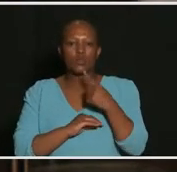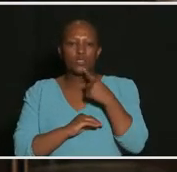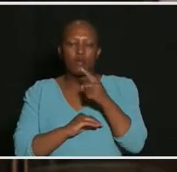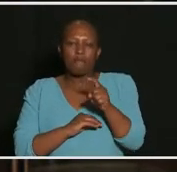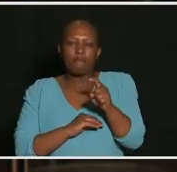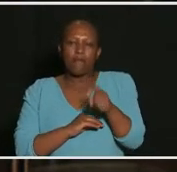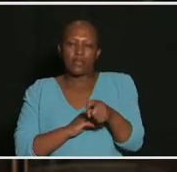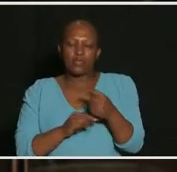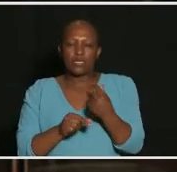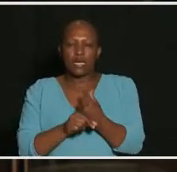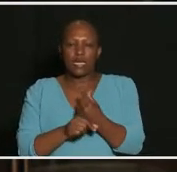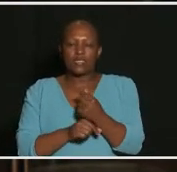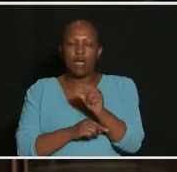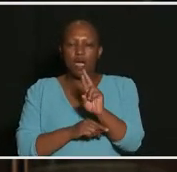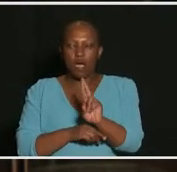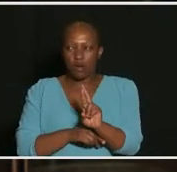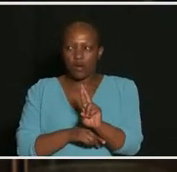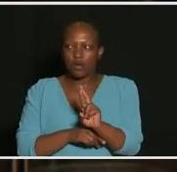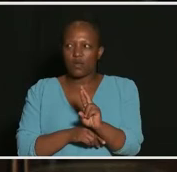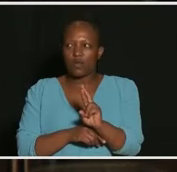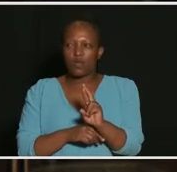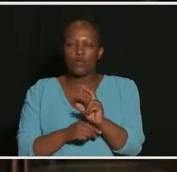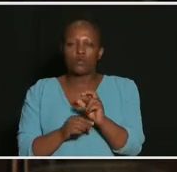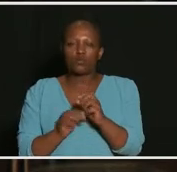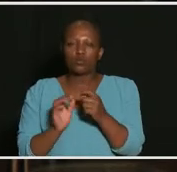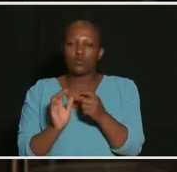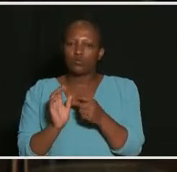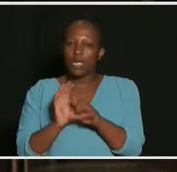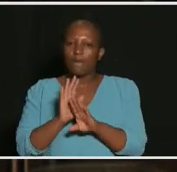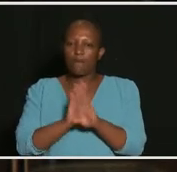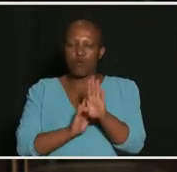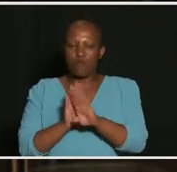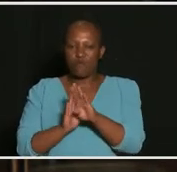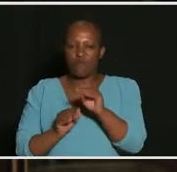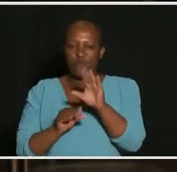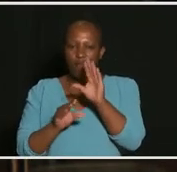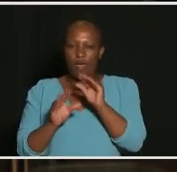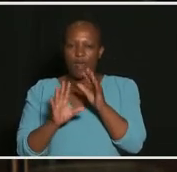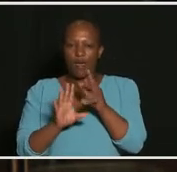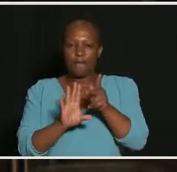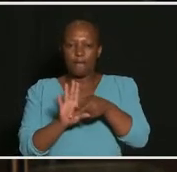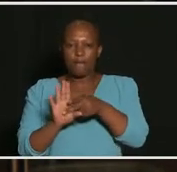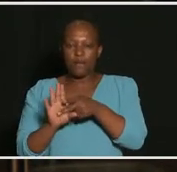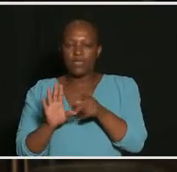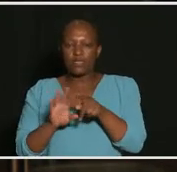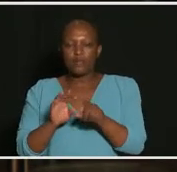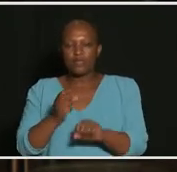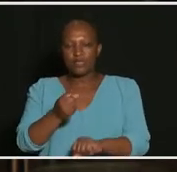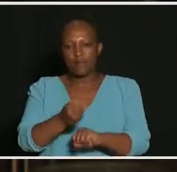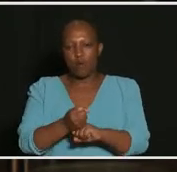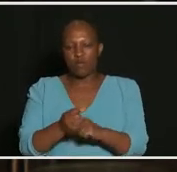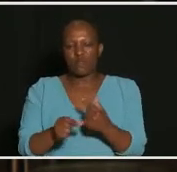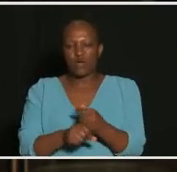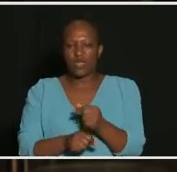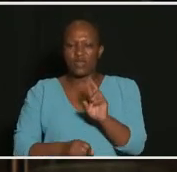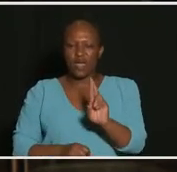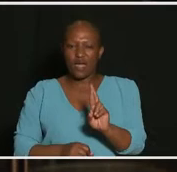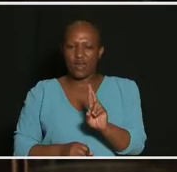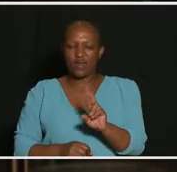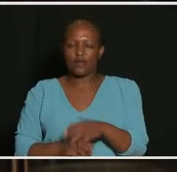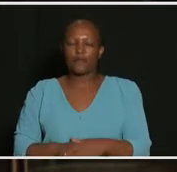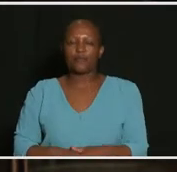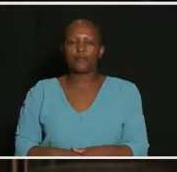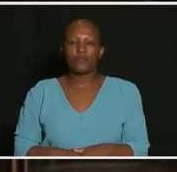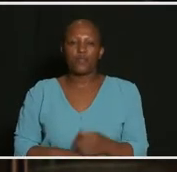which improve which will improve learner participation and resource support for create R Learners and also one of my